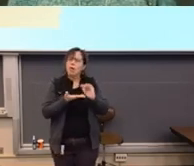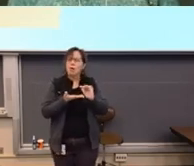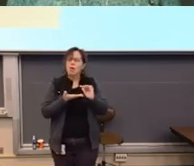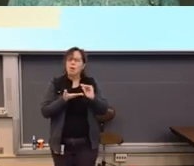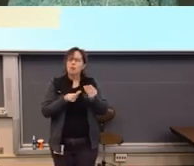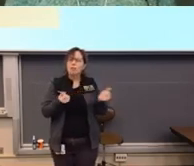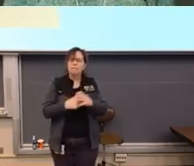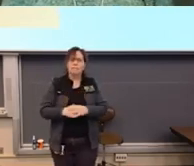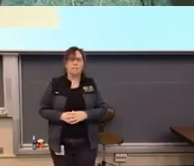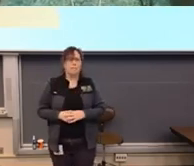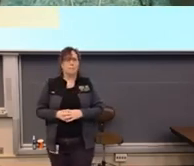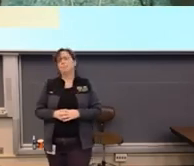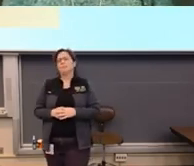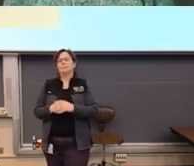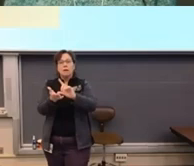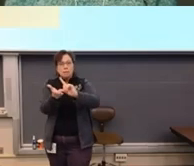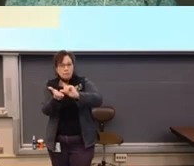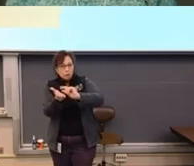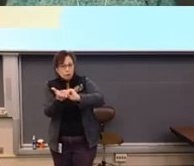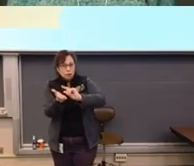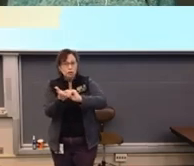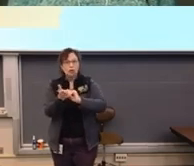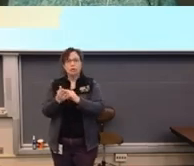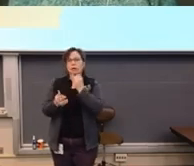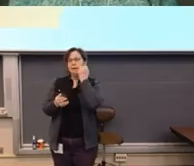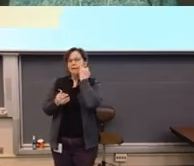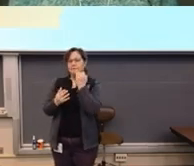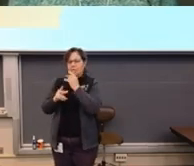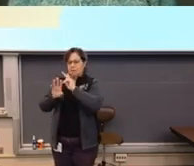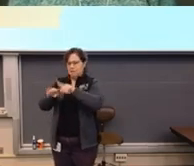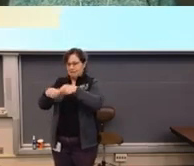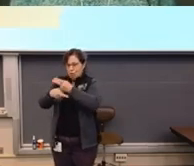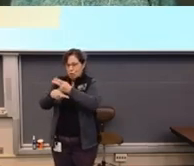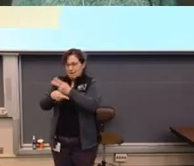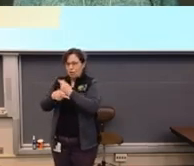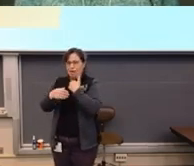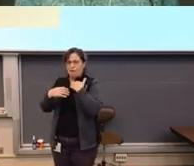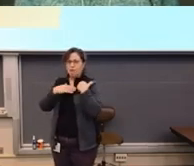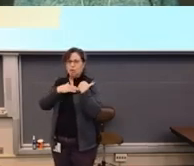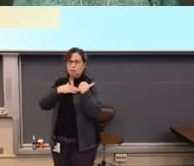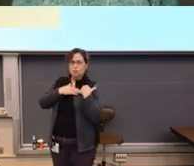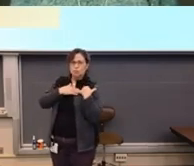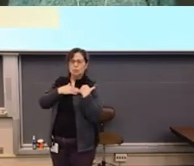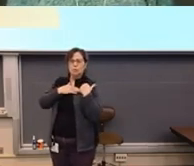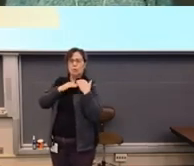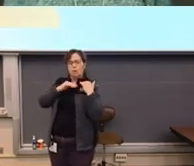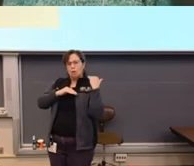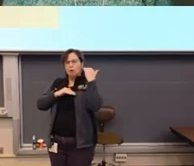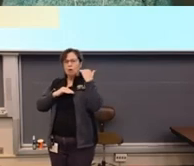that caregiver strain and burden are related to poor family function, poor problem